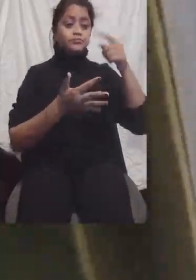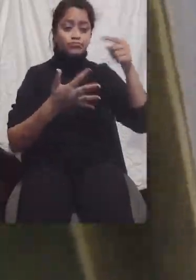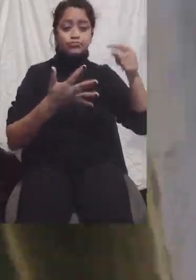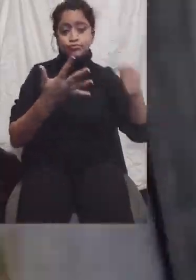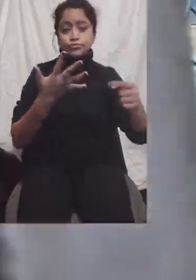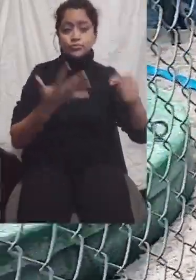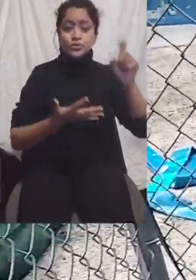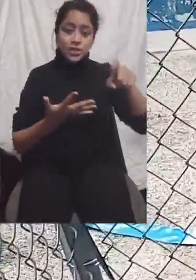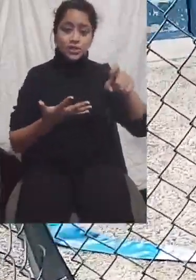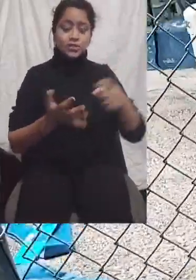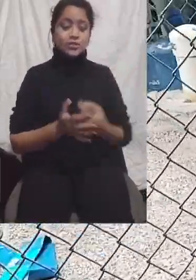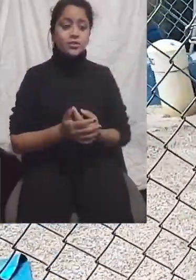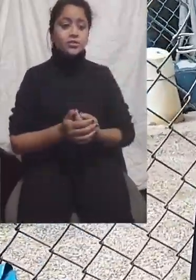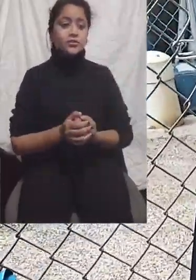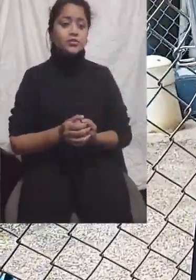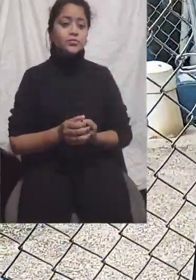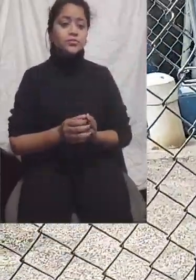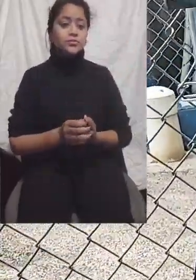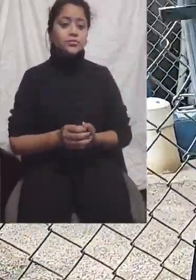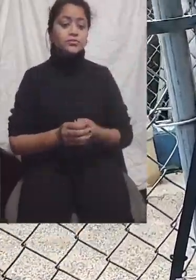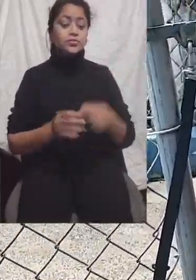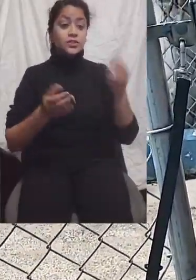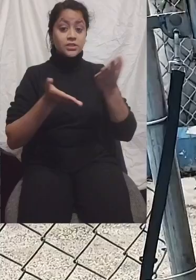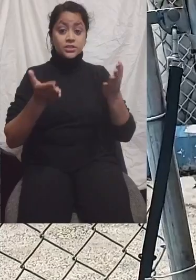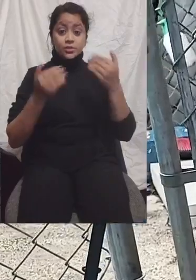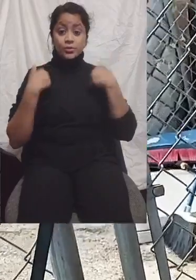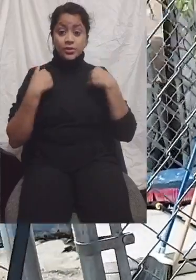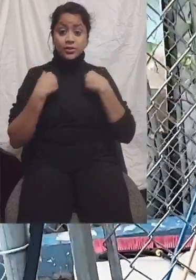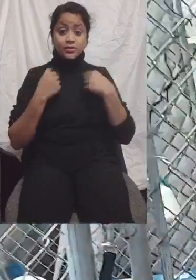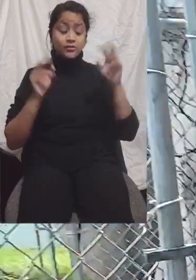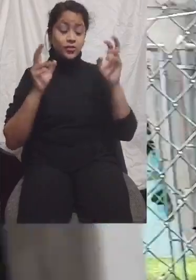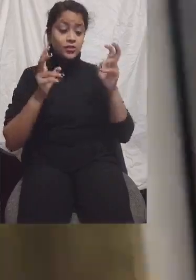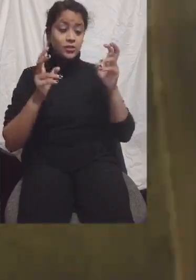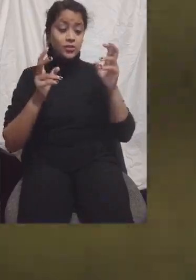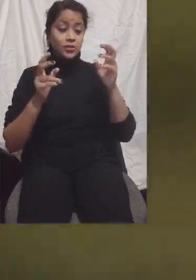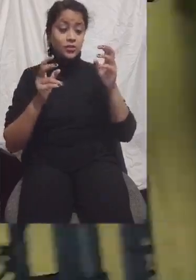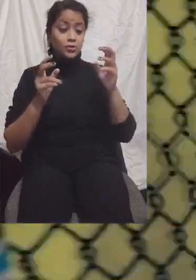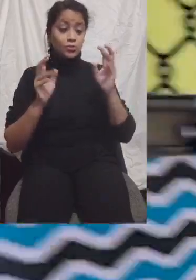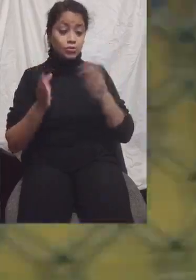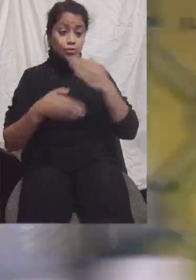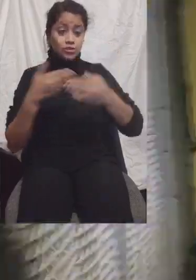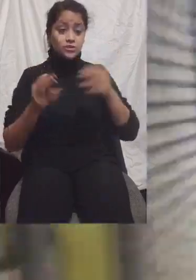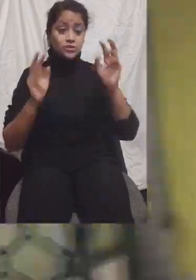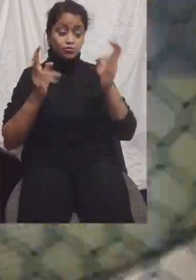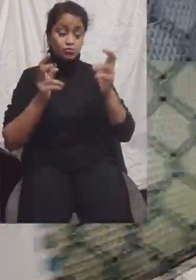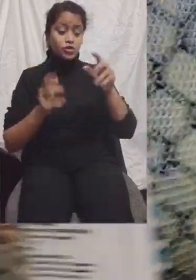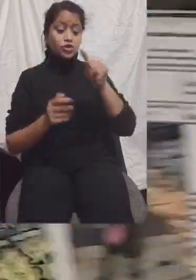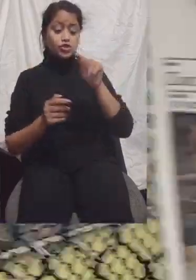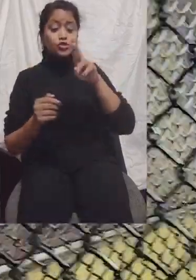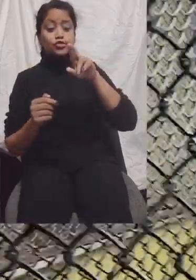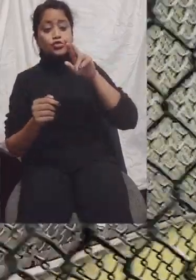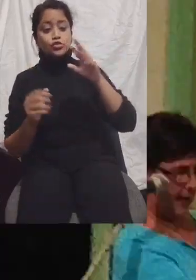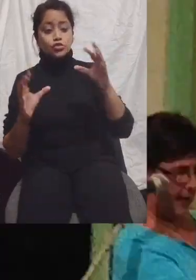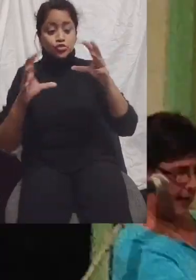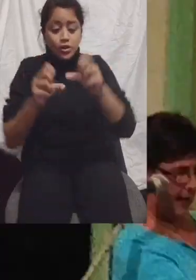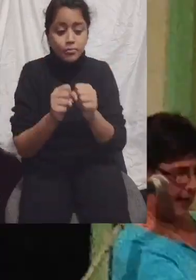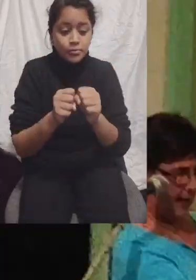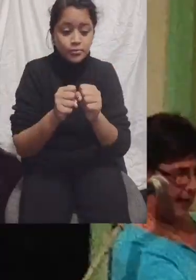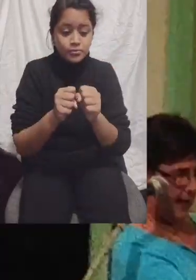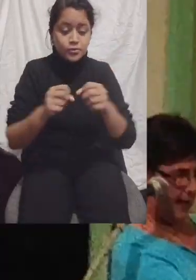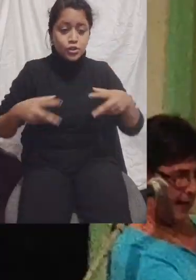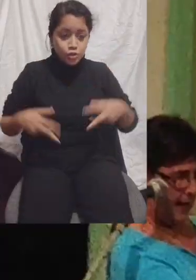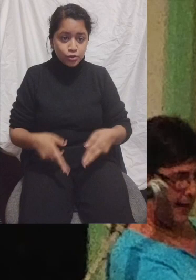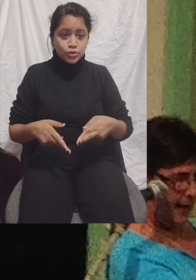helpful. We do the trap neuter missions for the spaying and neutering. It's a very manual